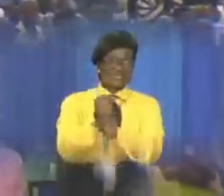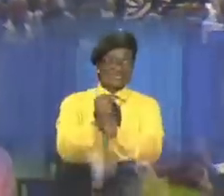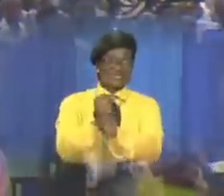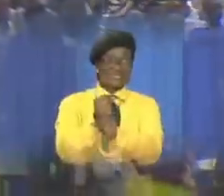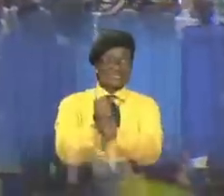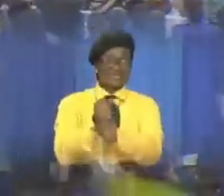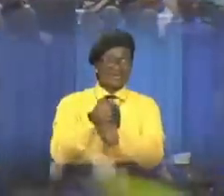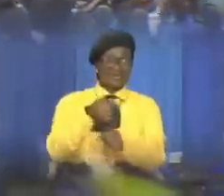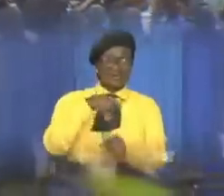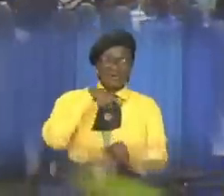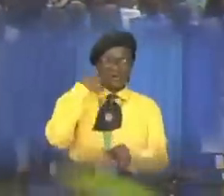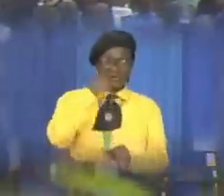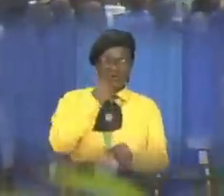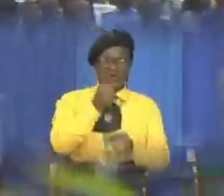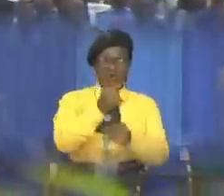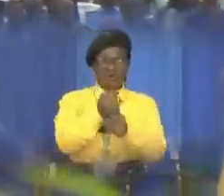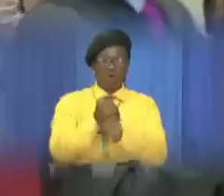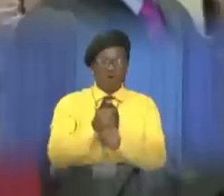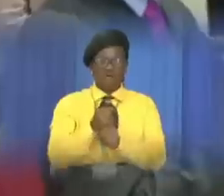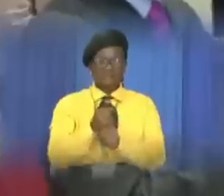who got a